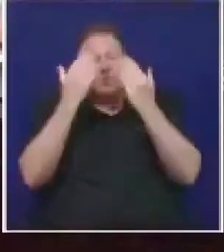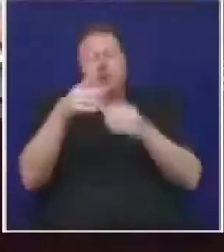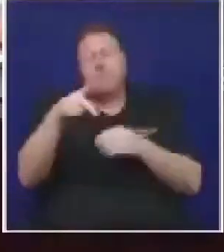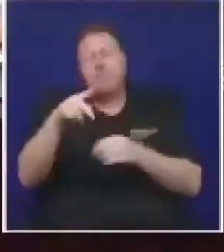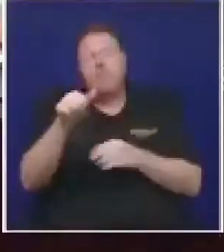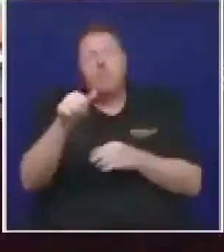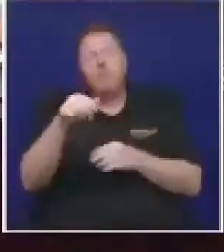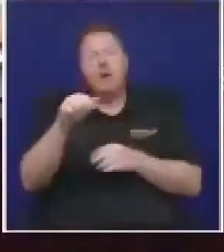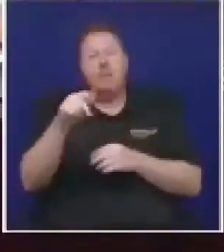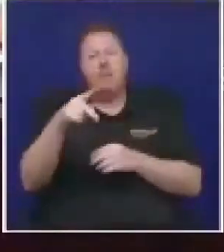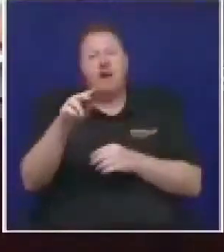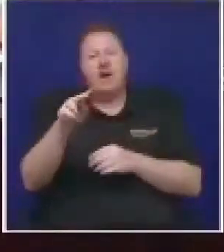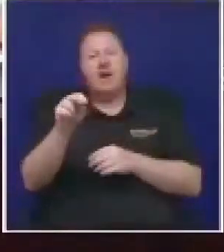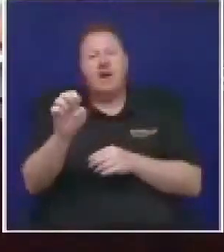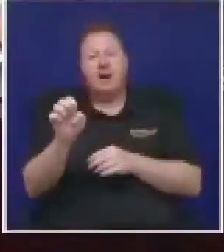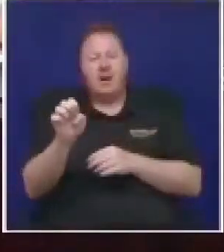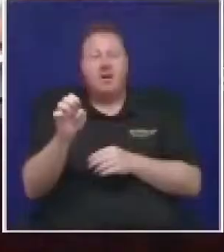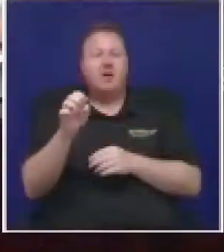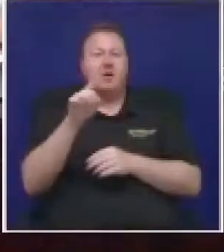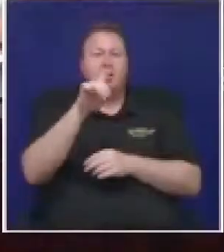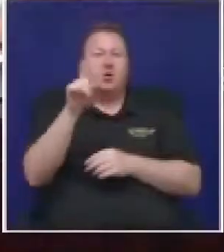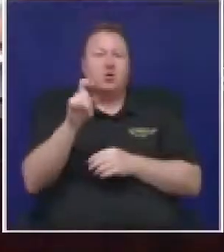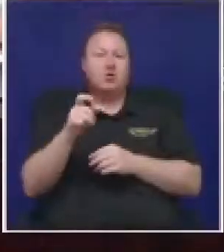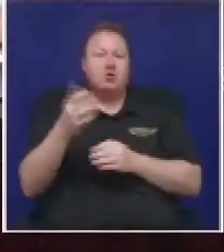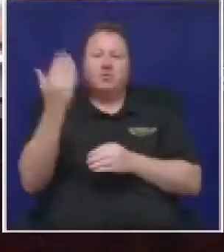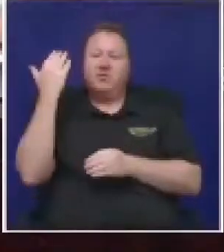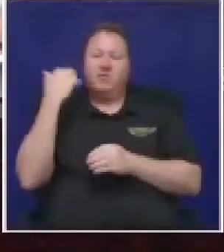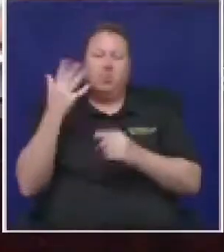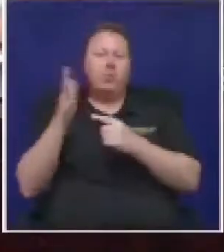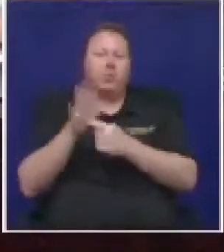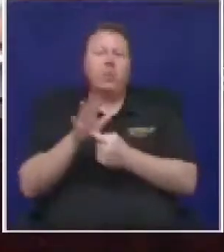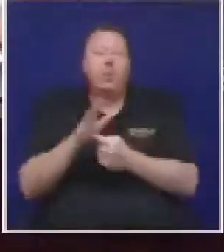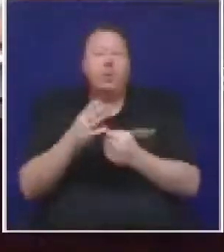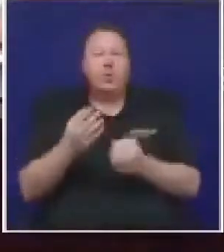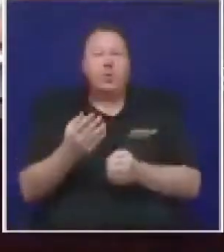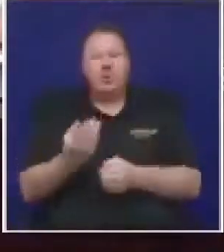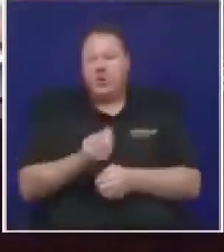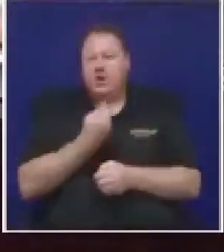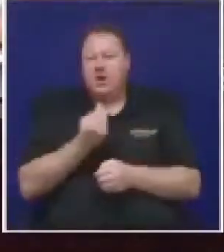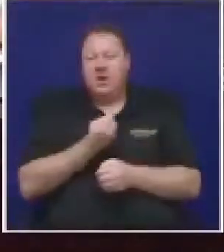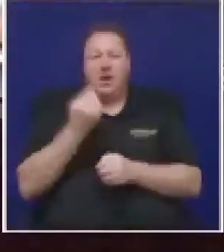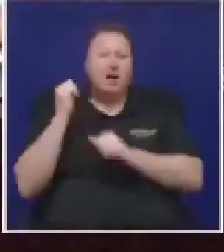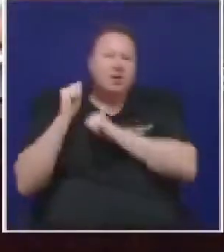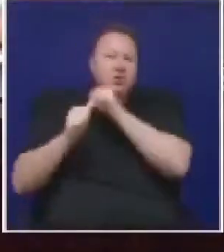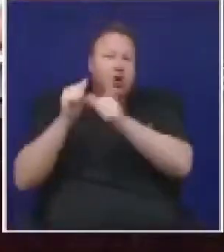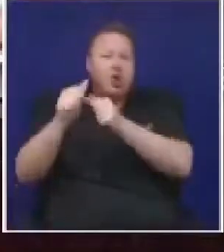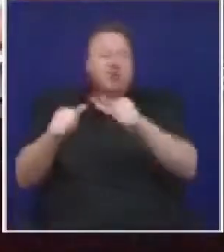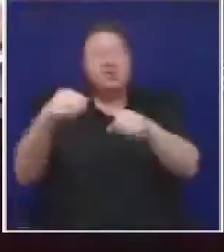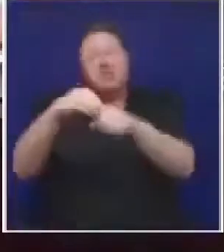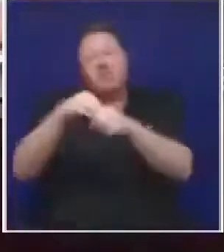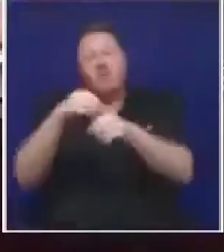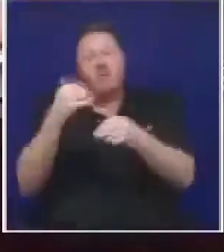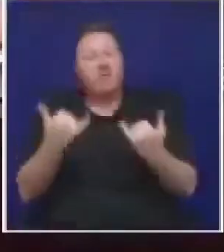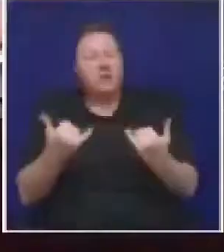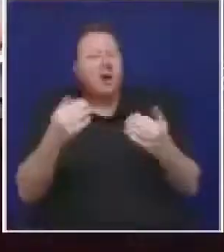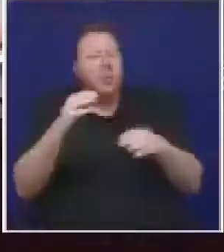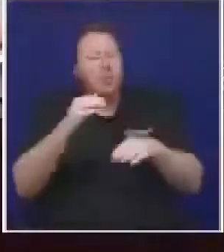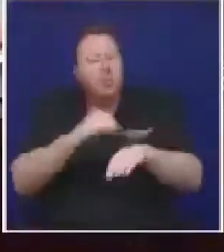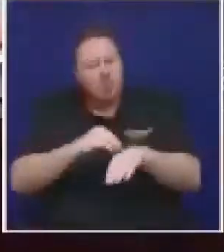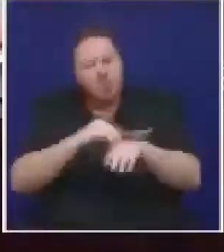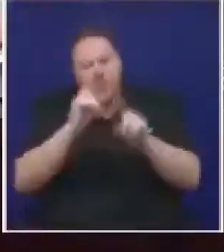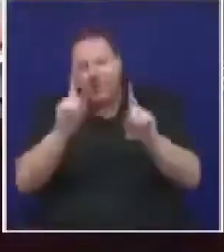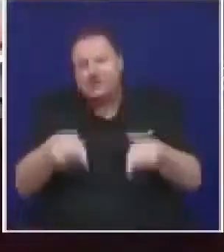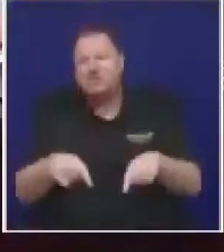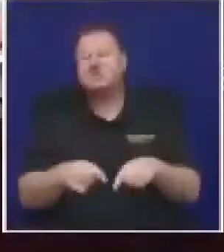earlier did raise sharply the issue of younger generation coming on board to be part